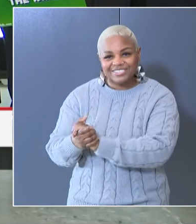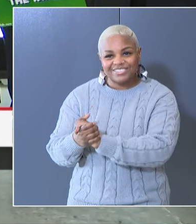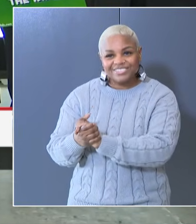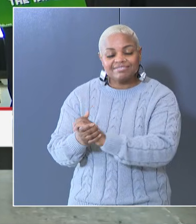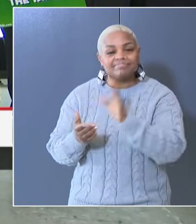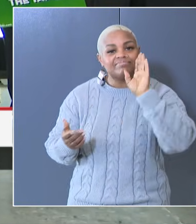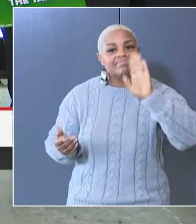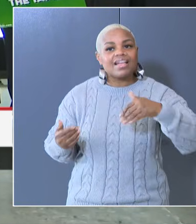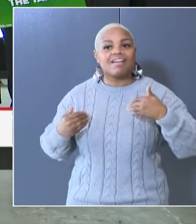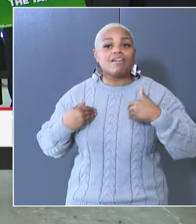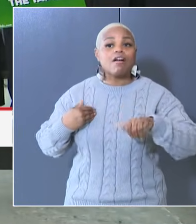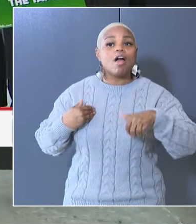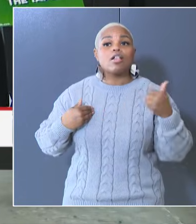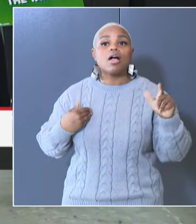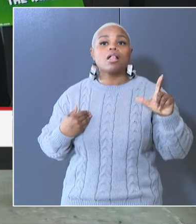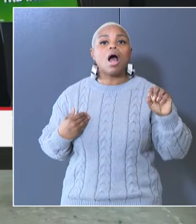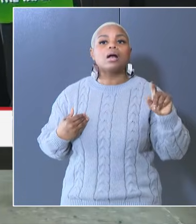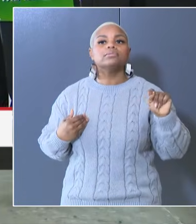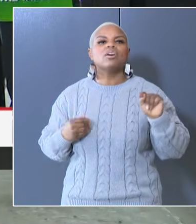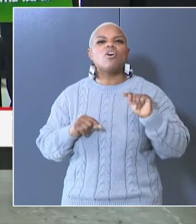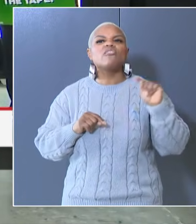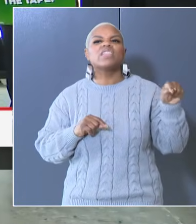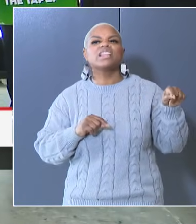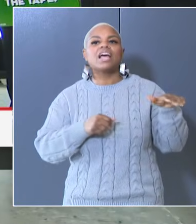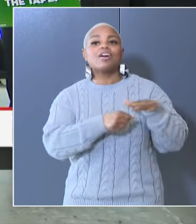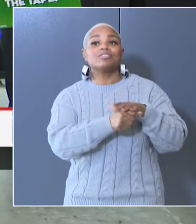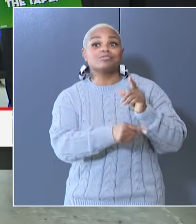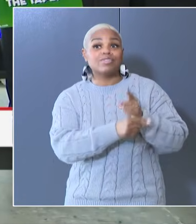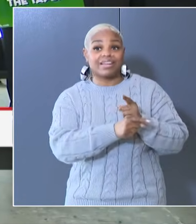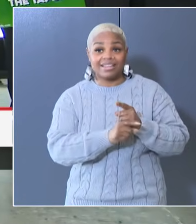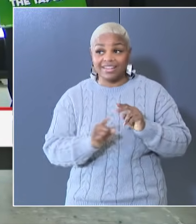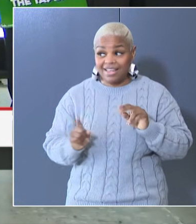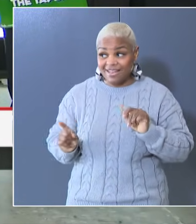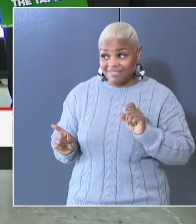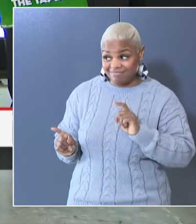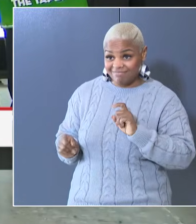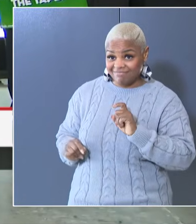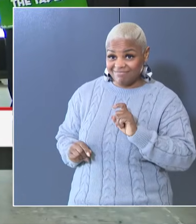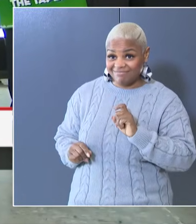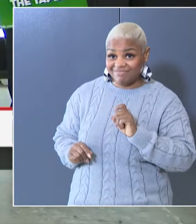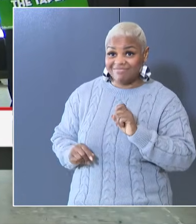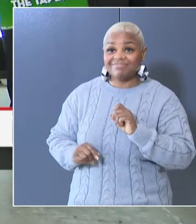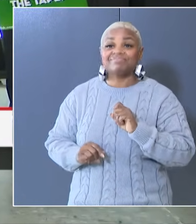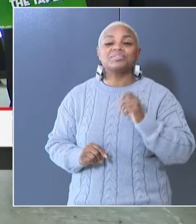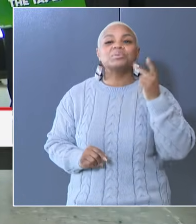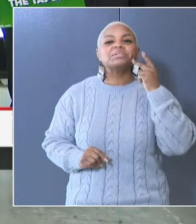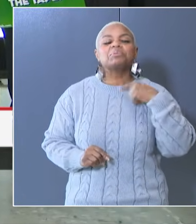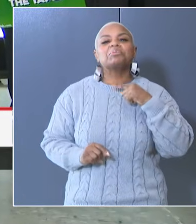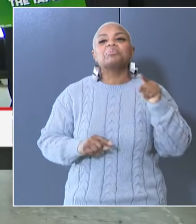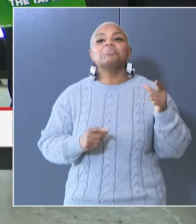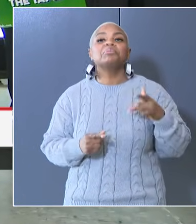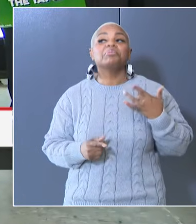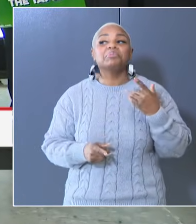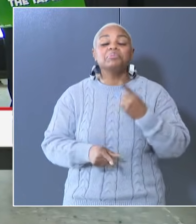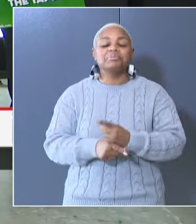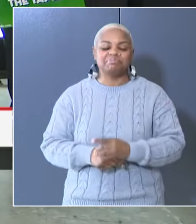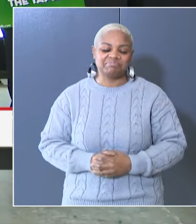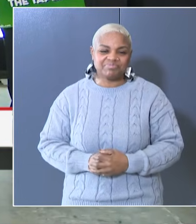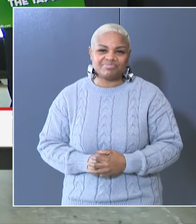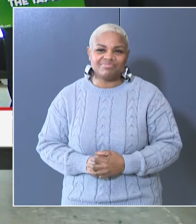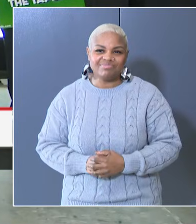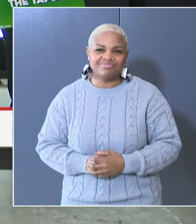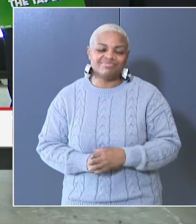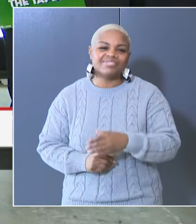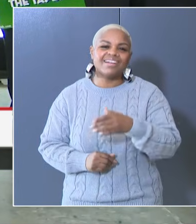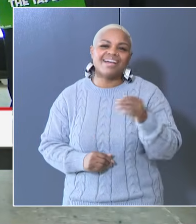another lot just over there, Nina, right? A DHCD lot. So let's see what we can do with that. And let's move